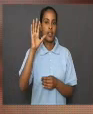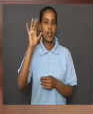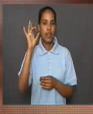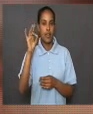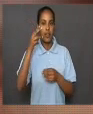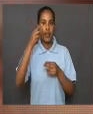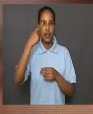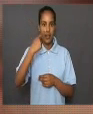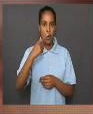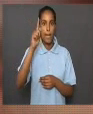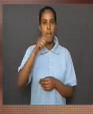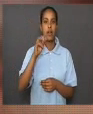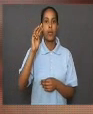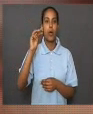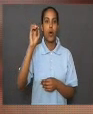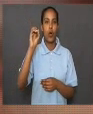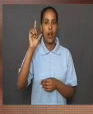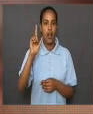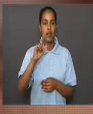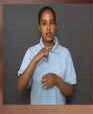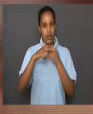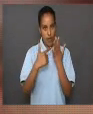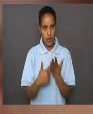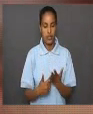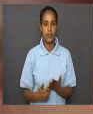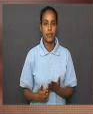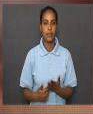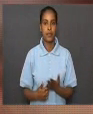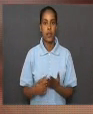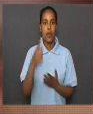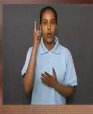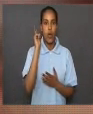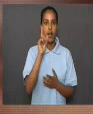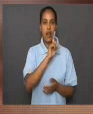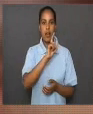158 grams per mole. Therefore,